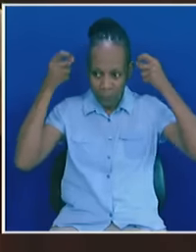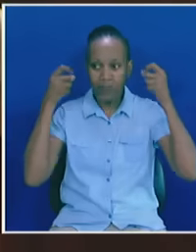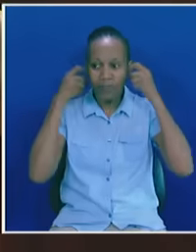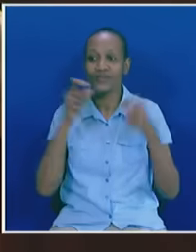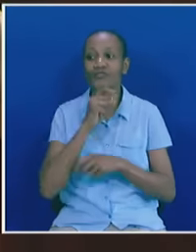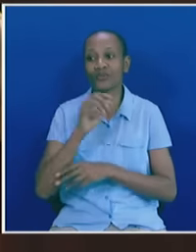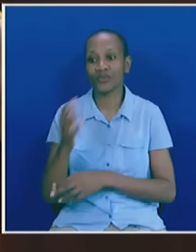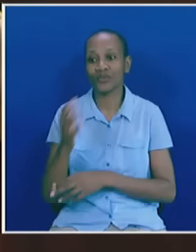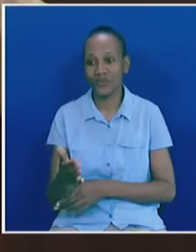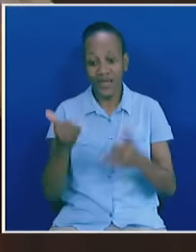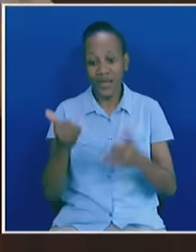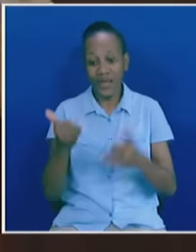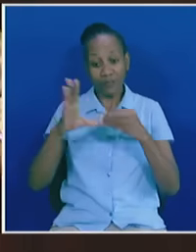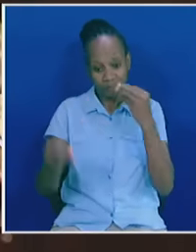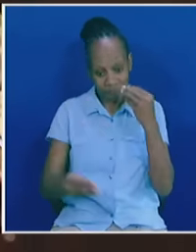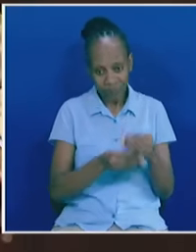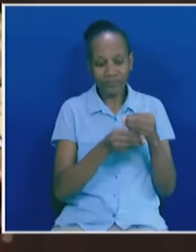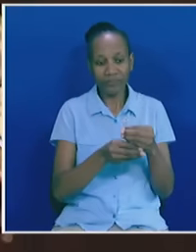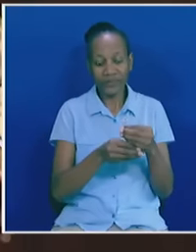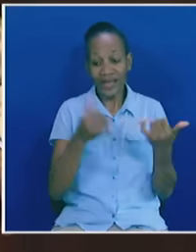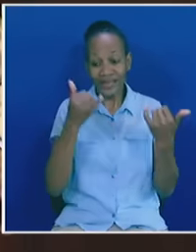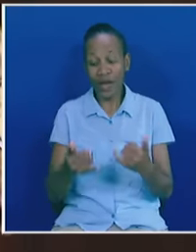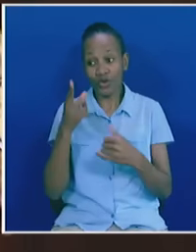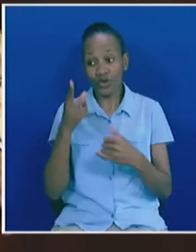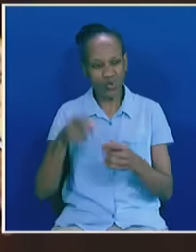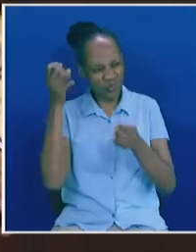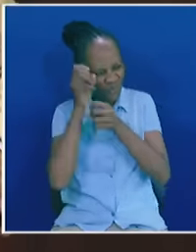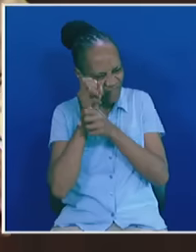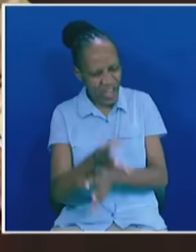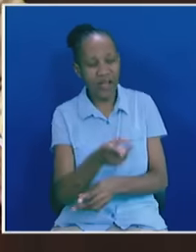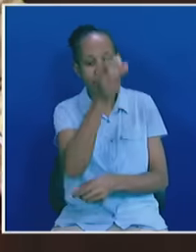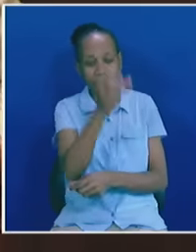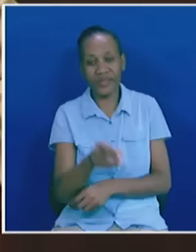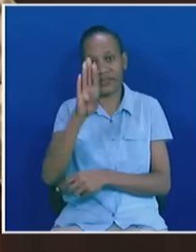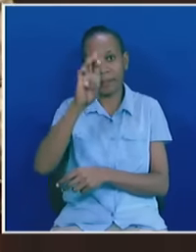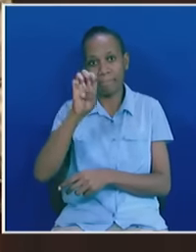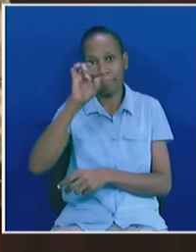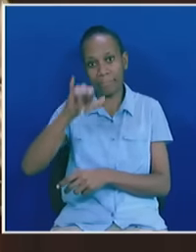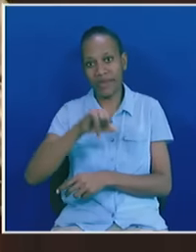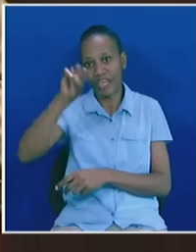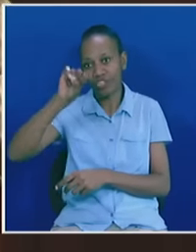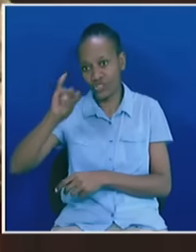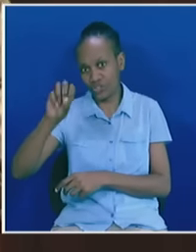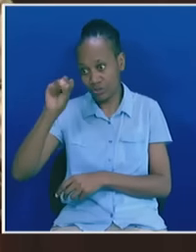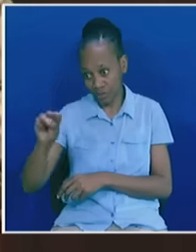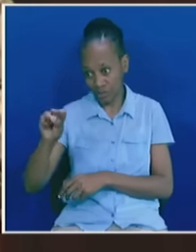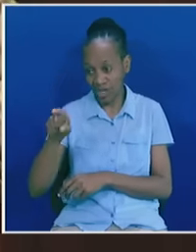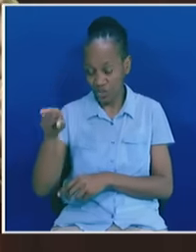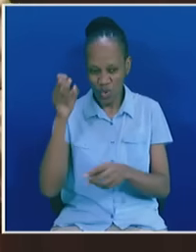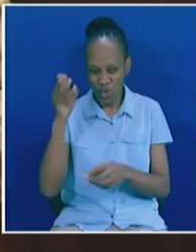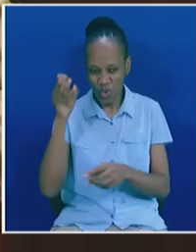nizonda u-badges with passion nina. Niyamzonda u-badges, and thina manje sikhuluma nge-appointment of